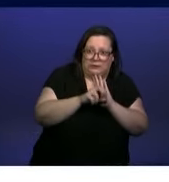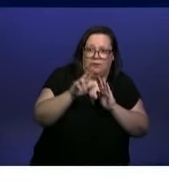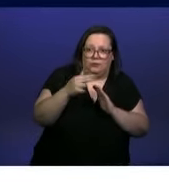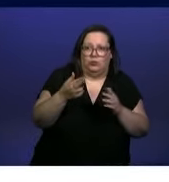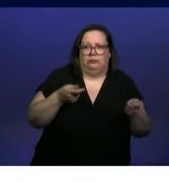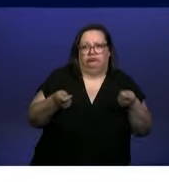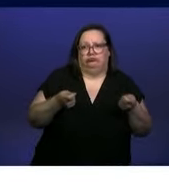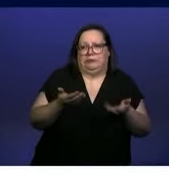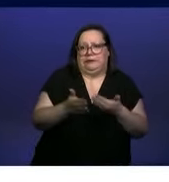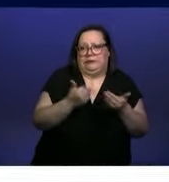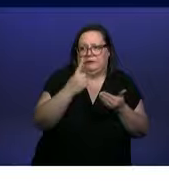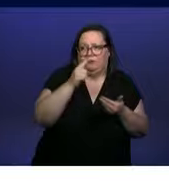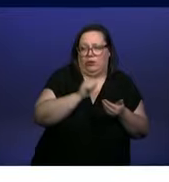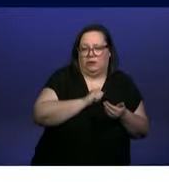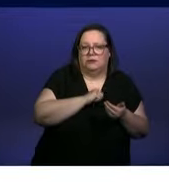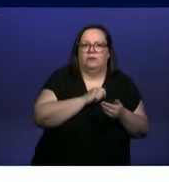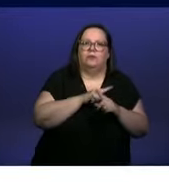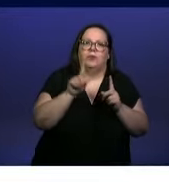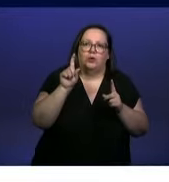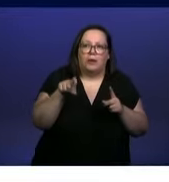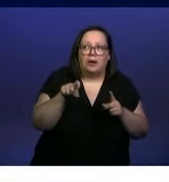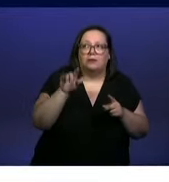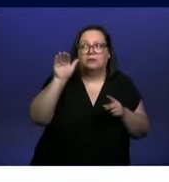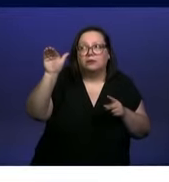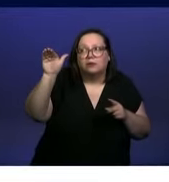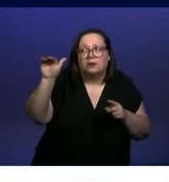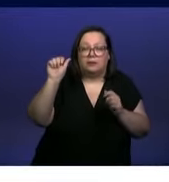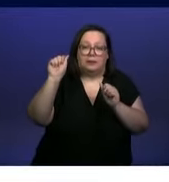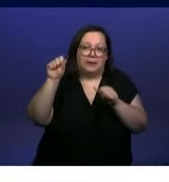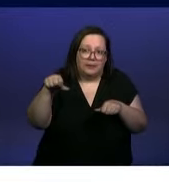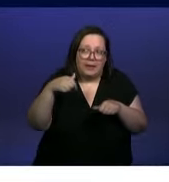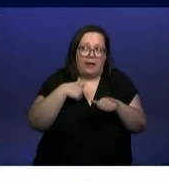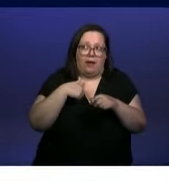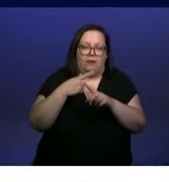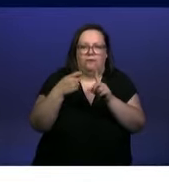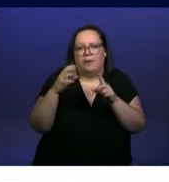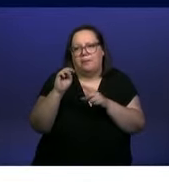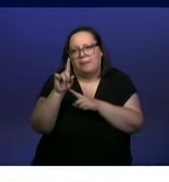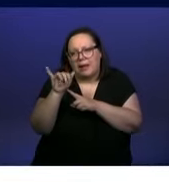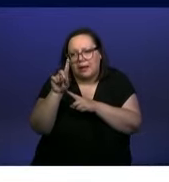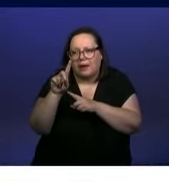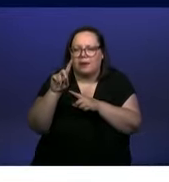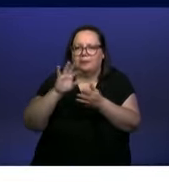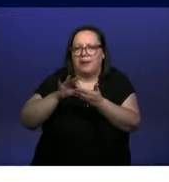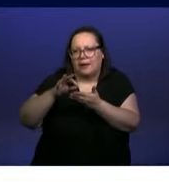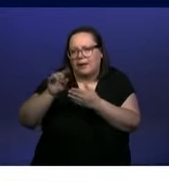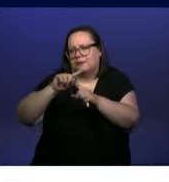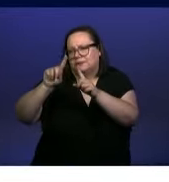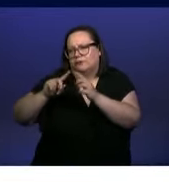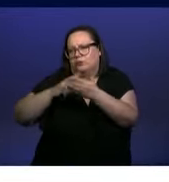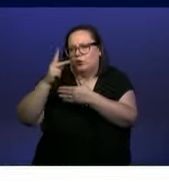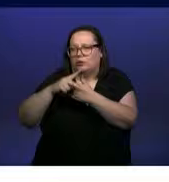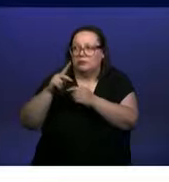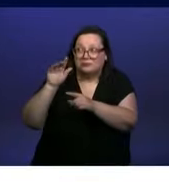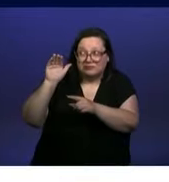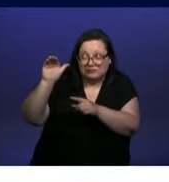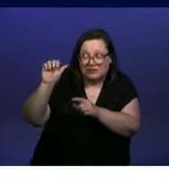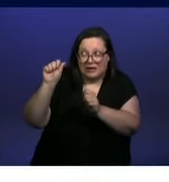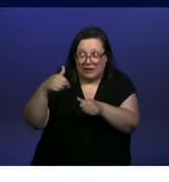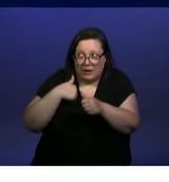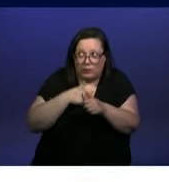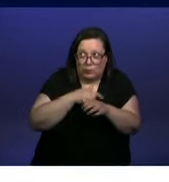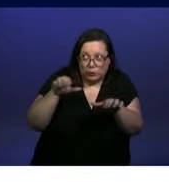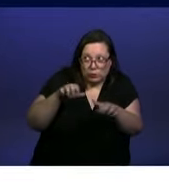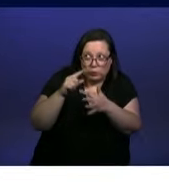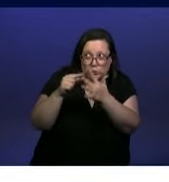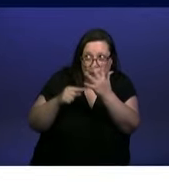And you have to ask Mother May I from Medicaid and these other programs all the time to do things more efficiently, to get more